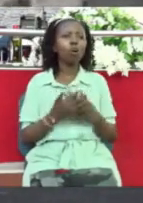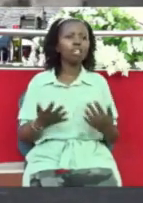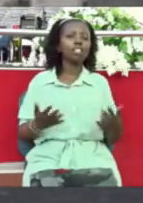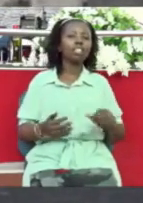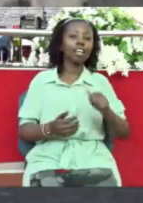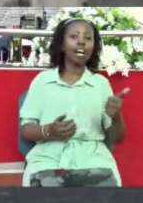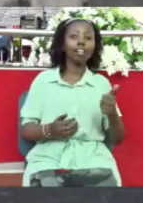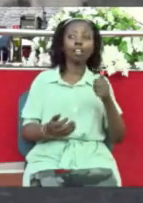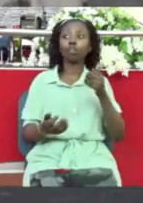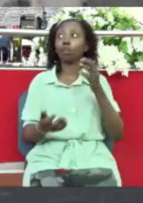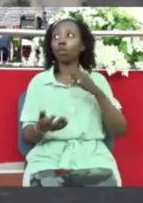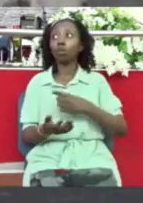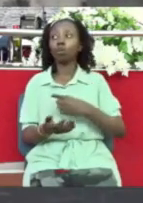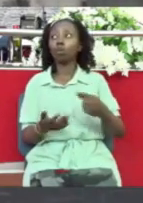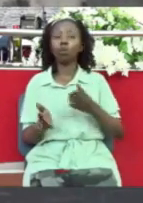garali,